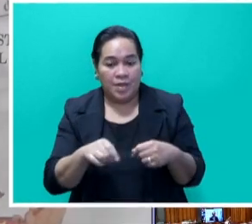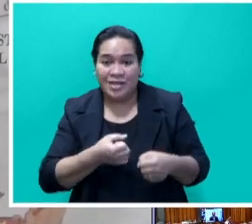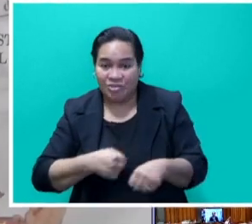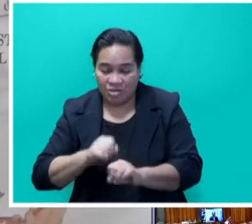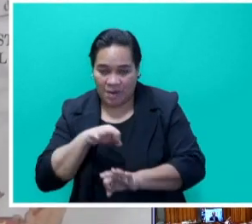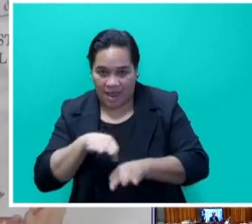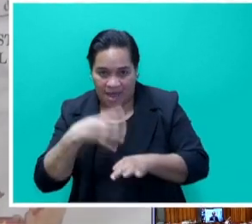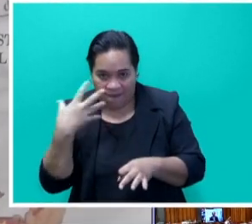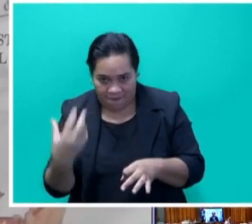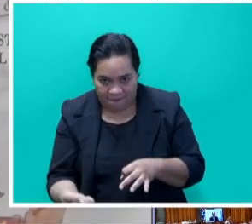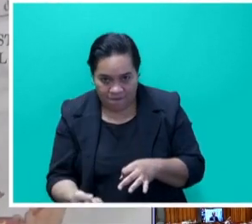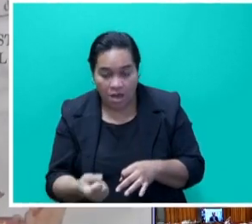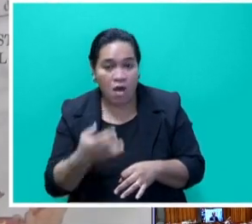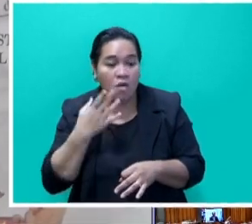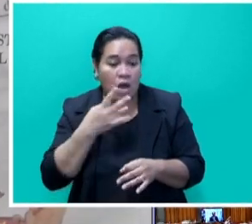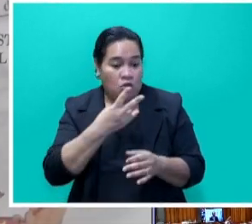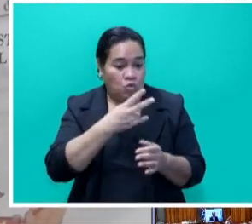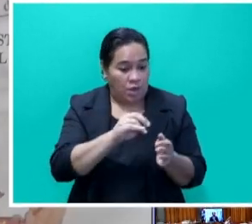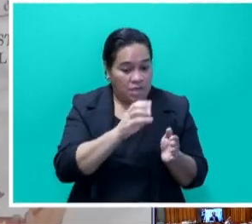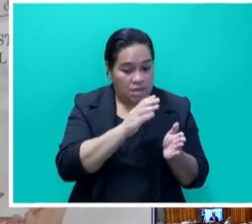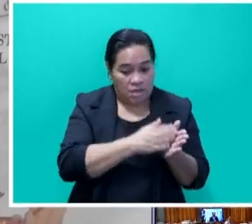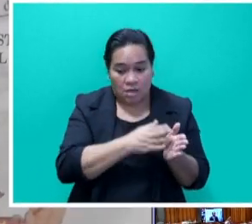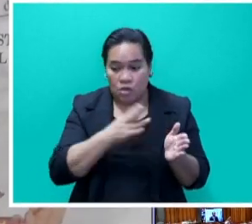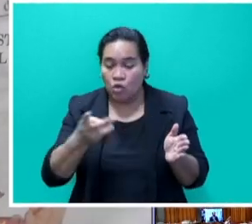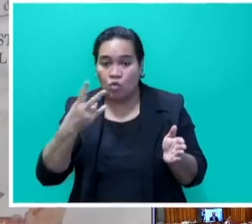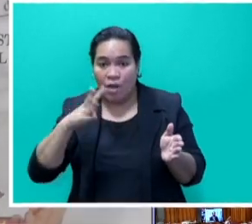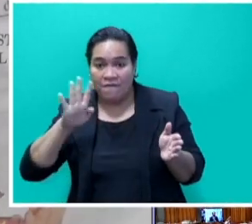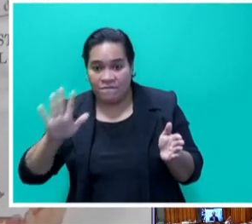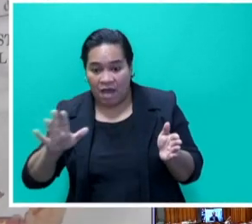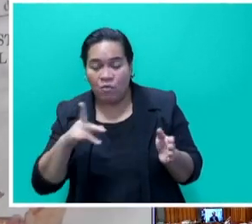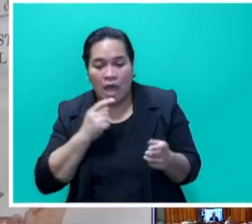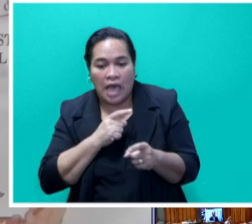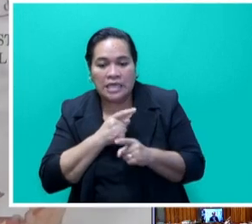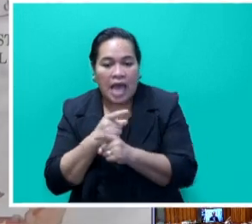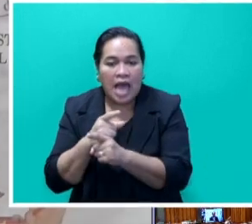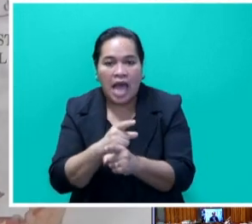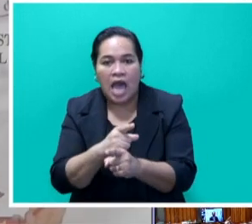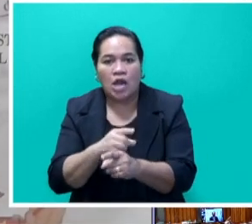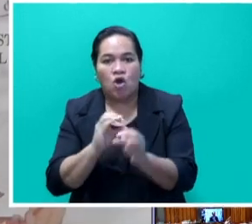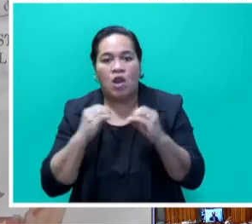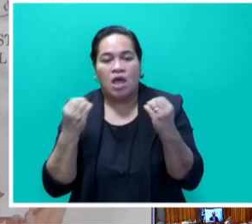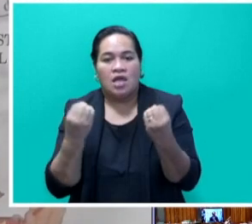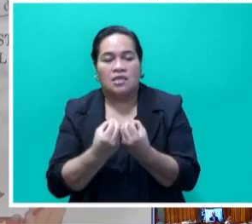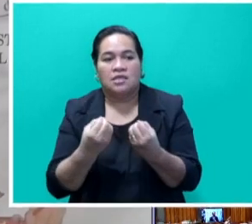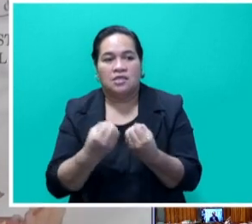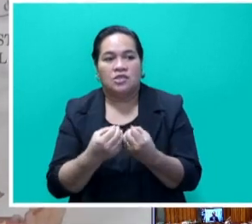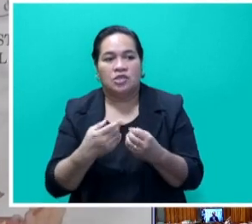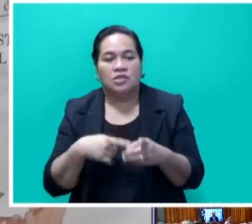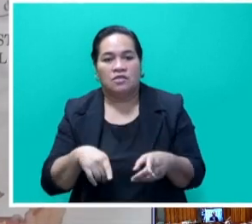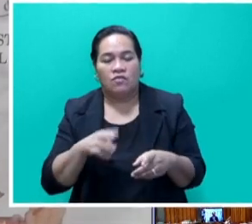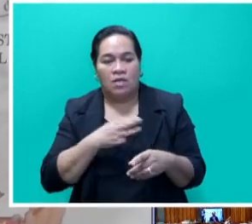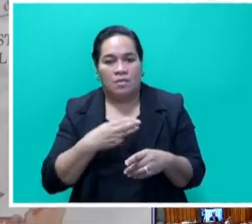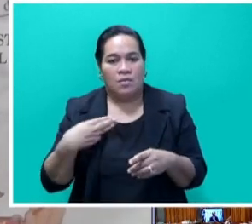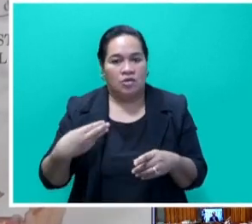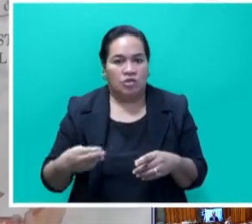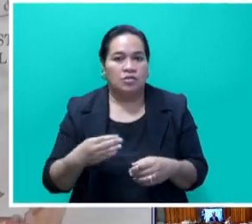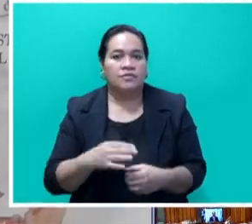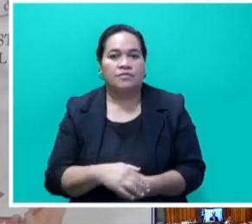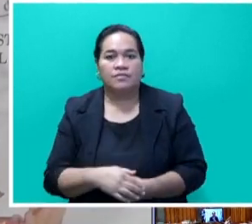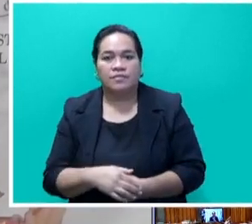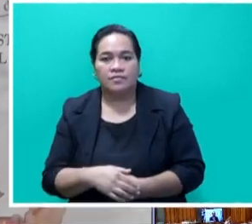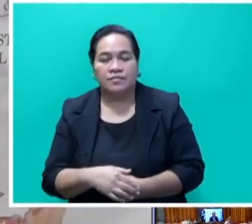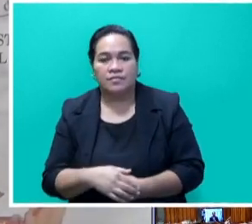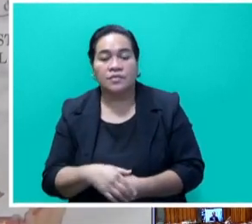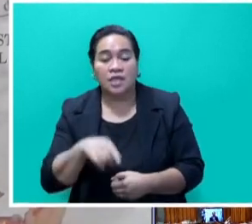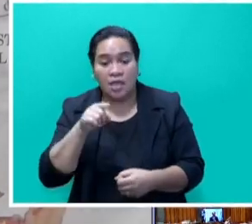plan for the period 20 to 25 will guide the organization towards fulfilling its vision and mission over the next 4 years.